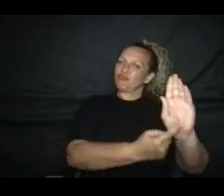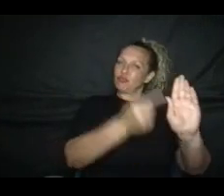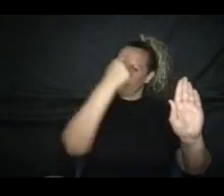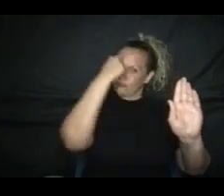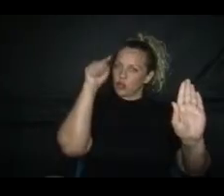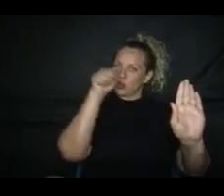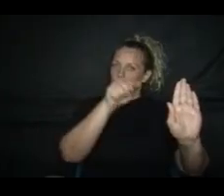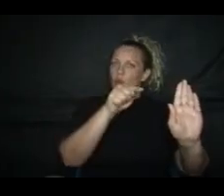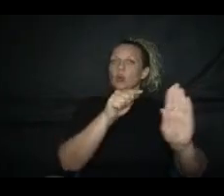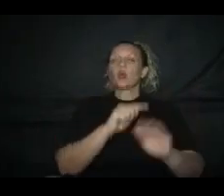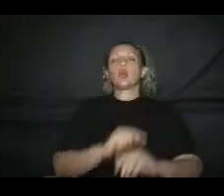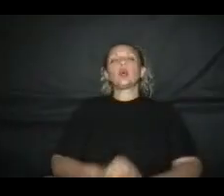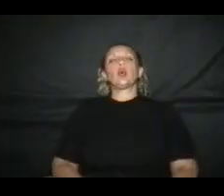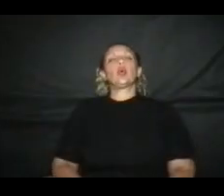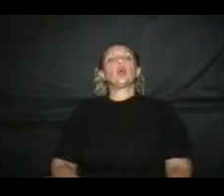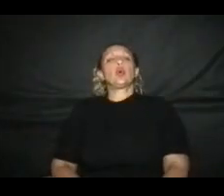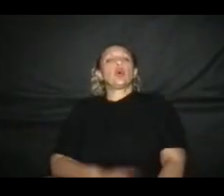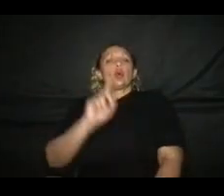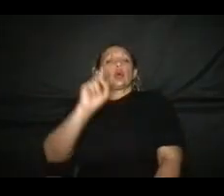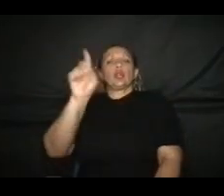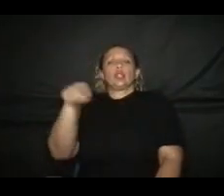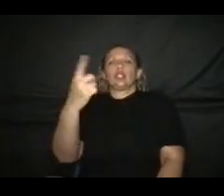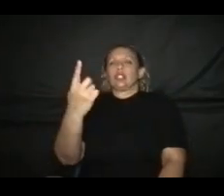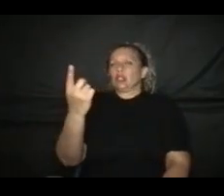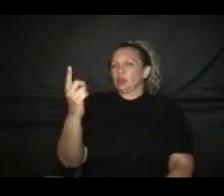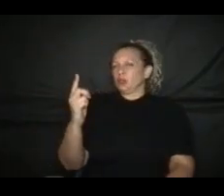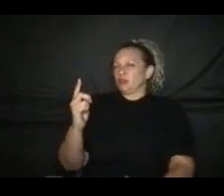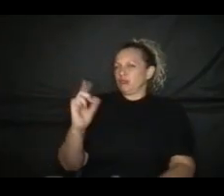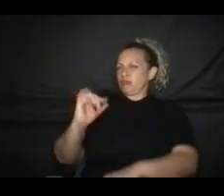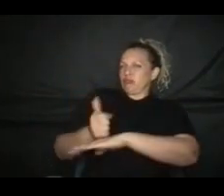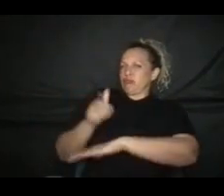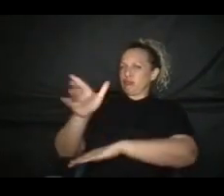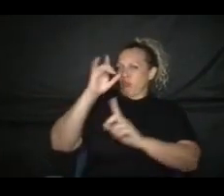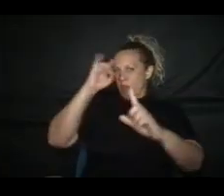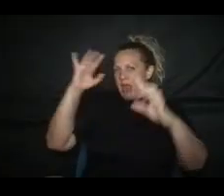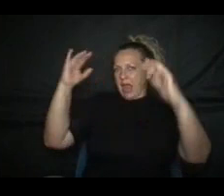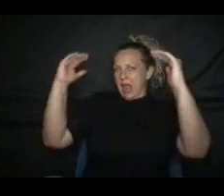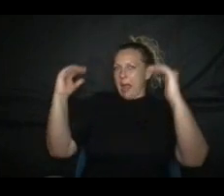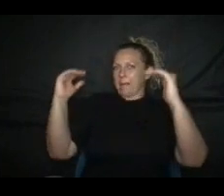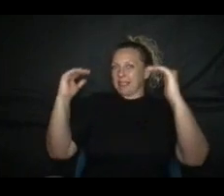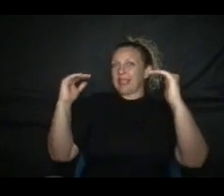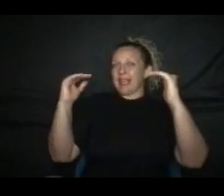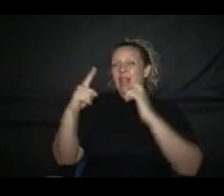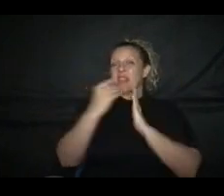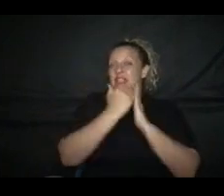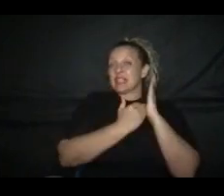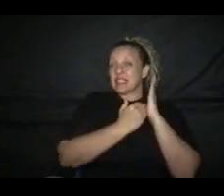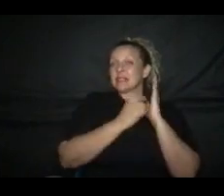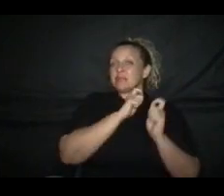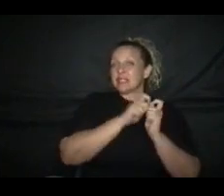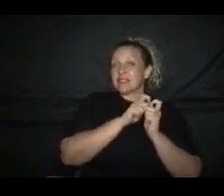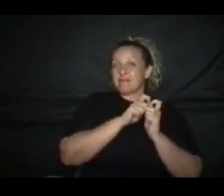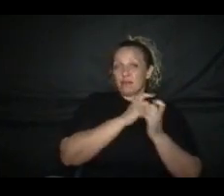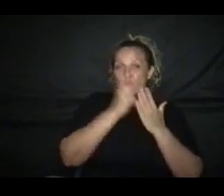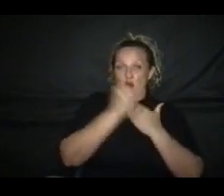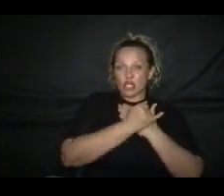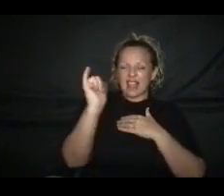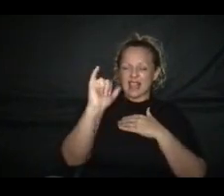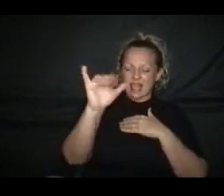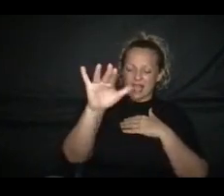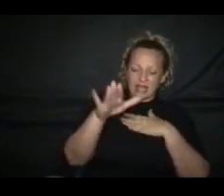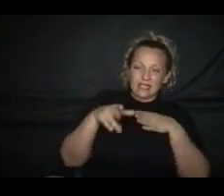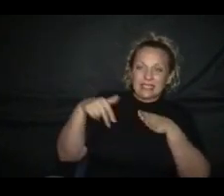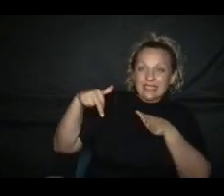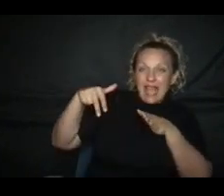just to set expectations, this plan does list specific projects, but things like